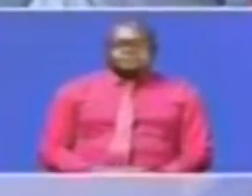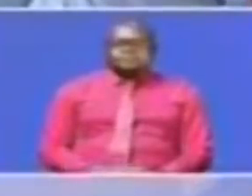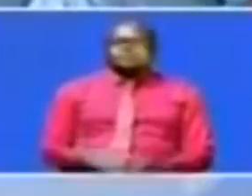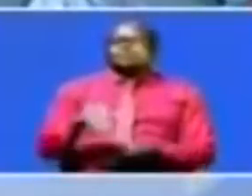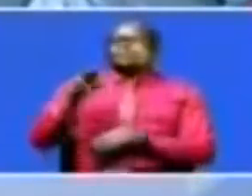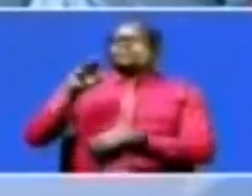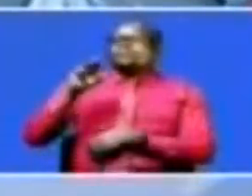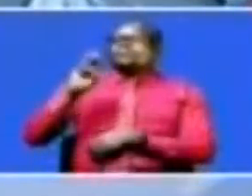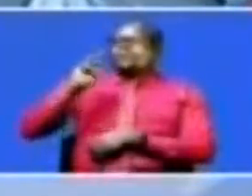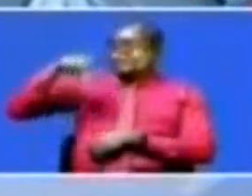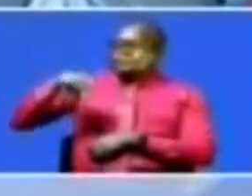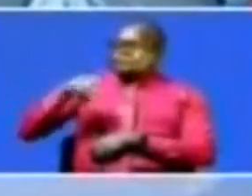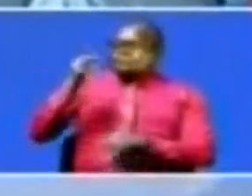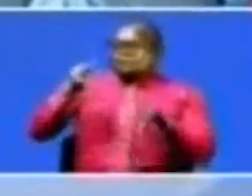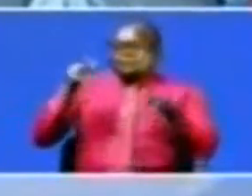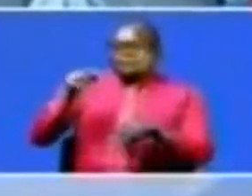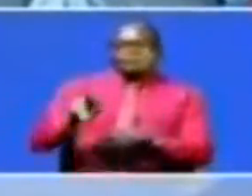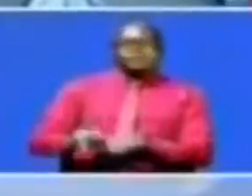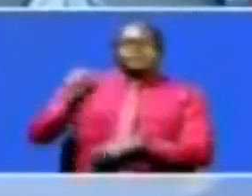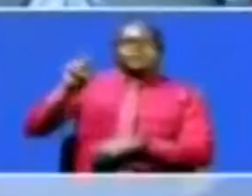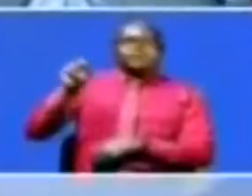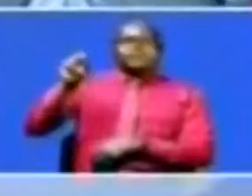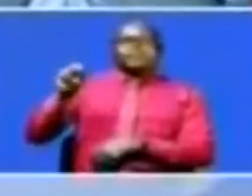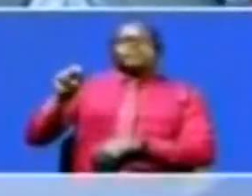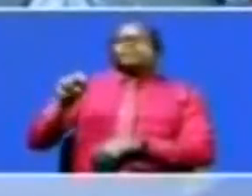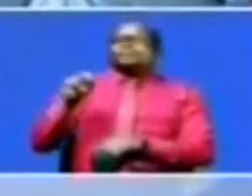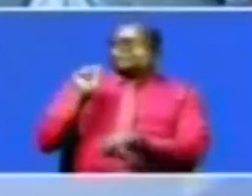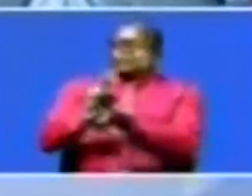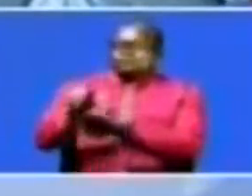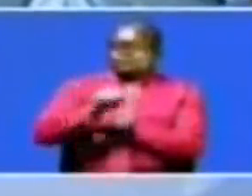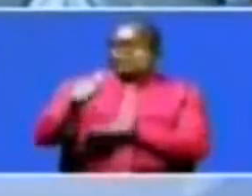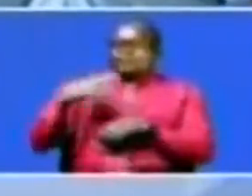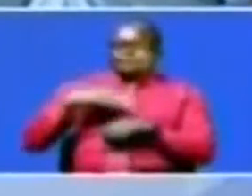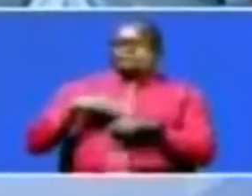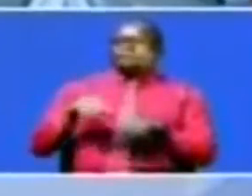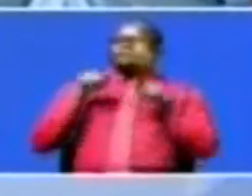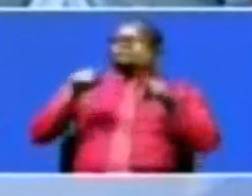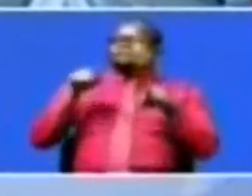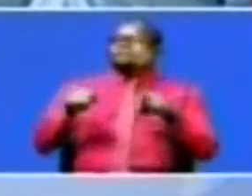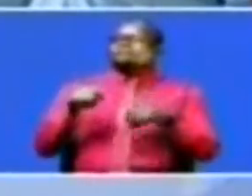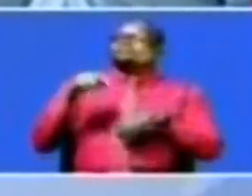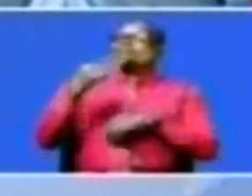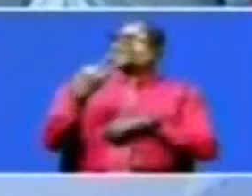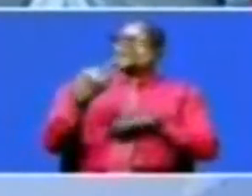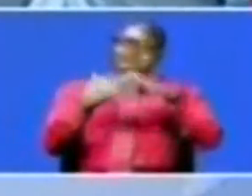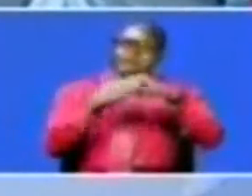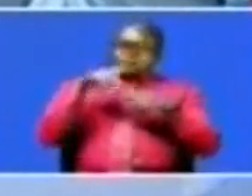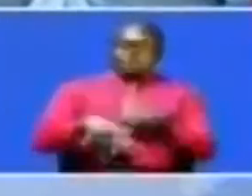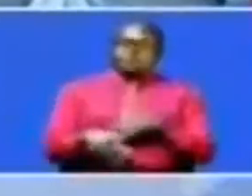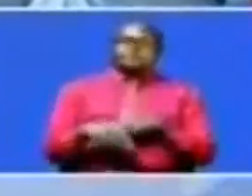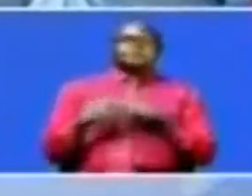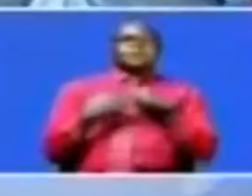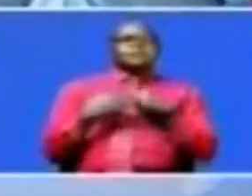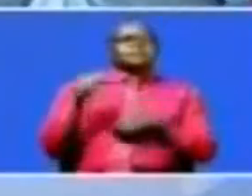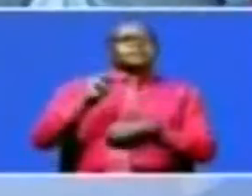Embakasi North MP James Gakuya was today jointly with 12 others charged for fraudulently receiving 39.8 million shillings through